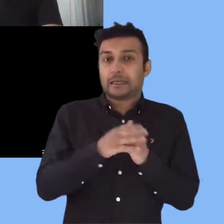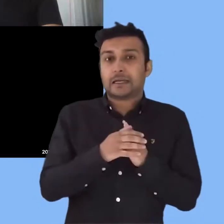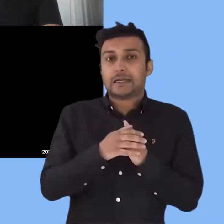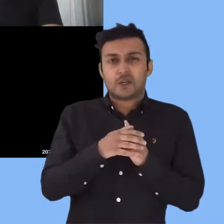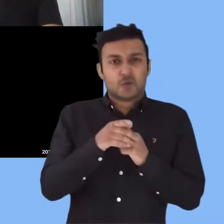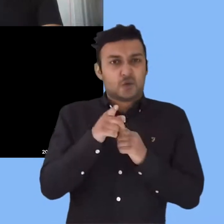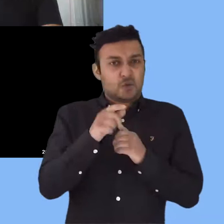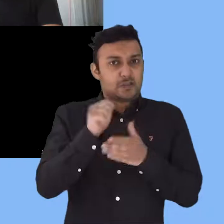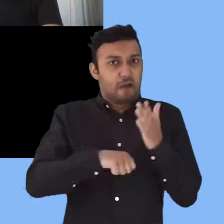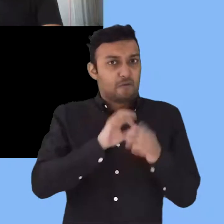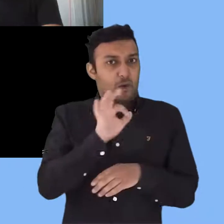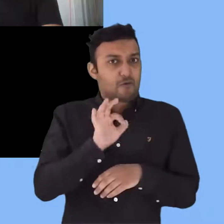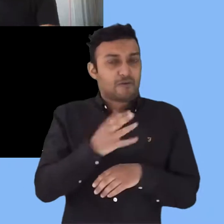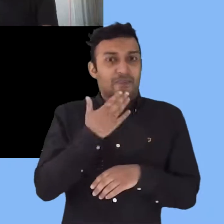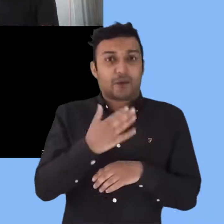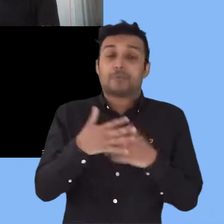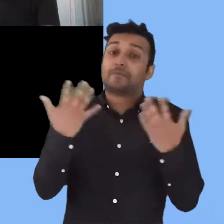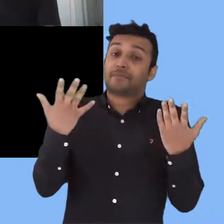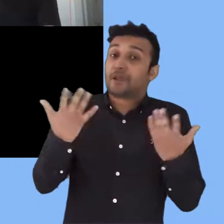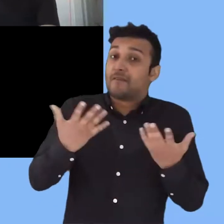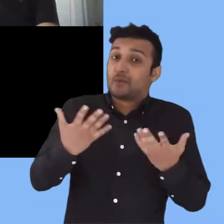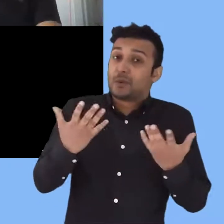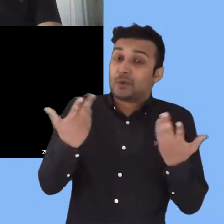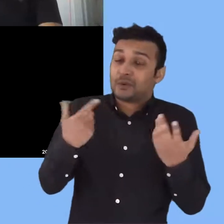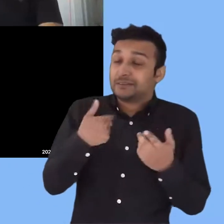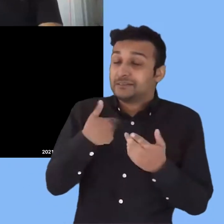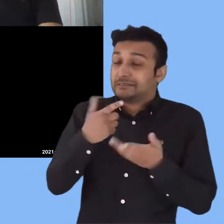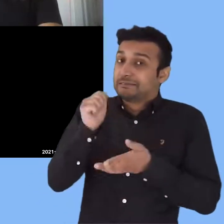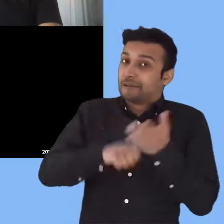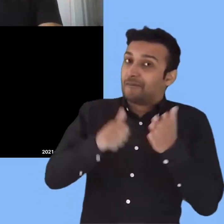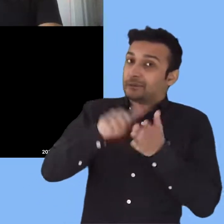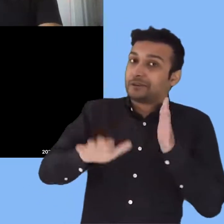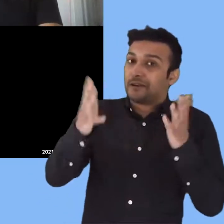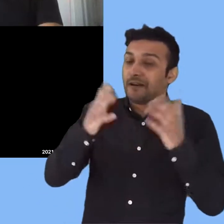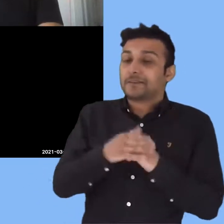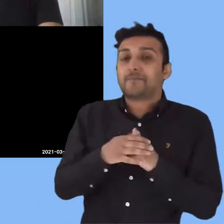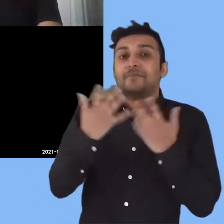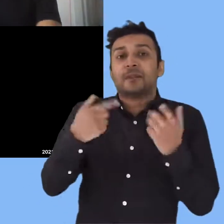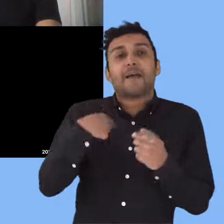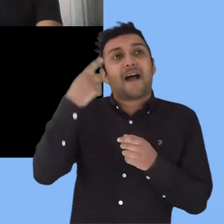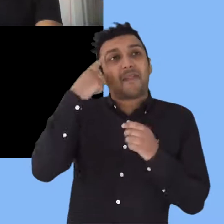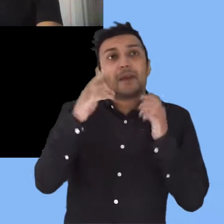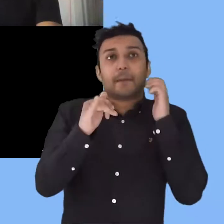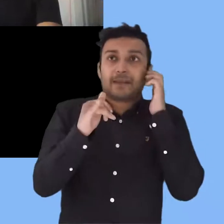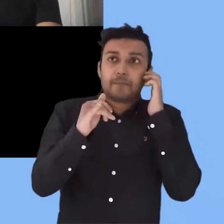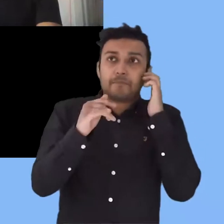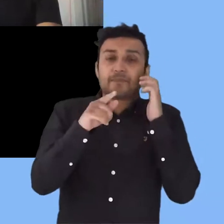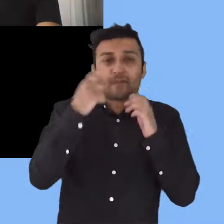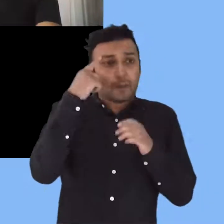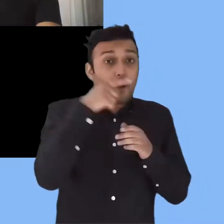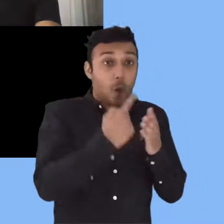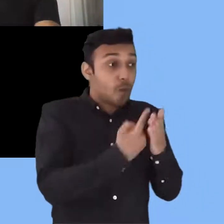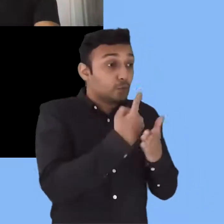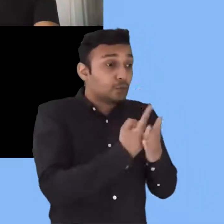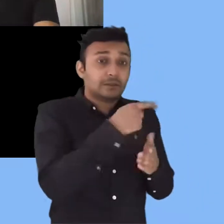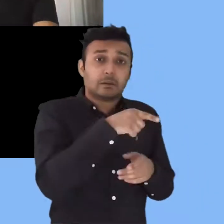Really good, tough question. Thank you. Yeah. Starting as we mean to go on. So I guess thinking about opportunities presented, is there a